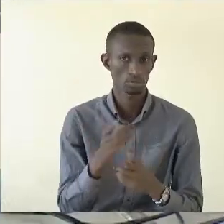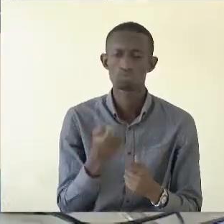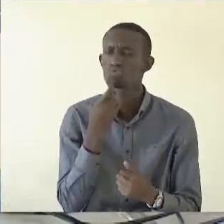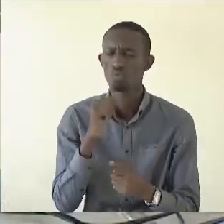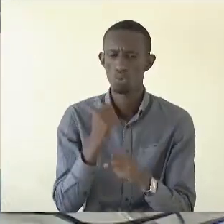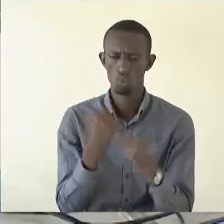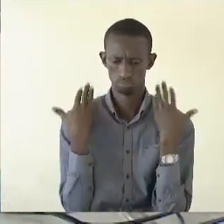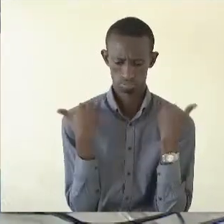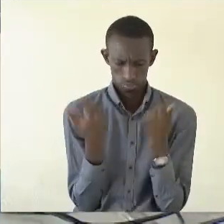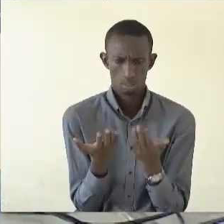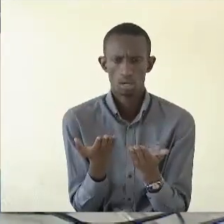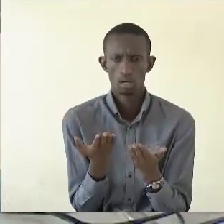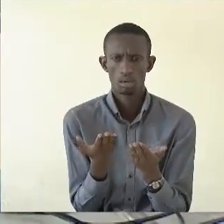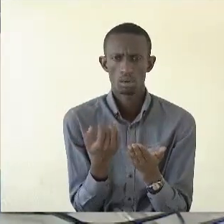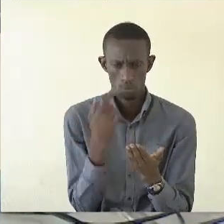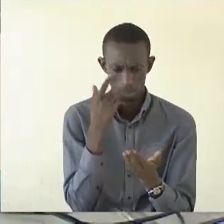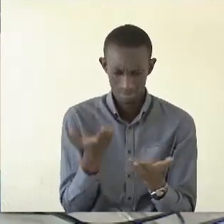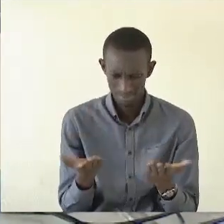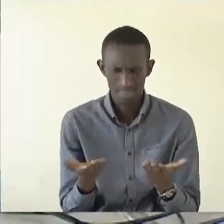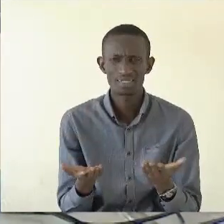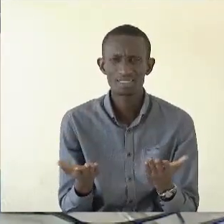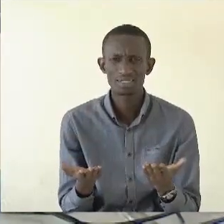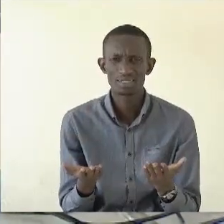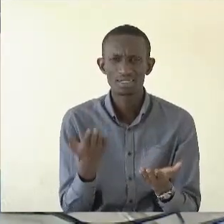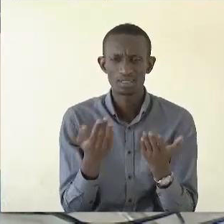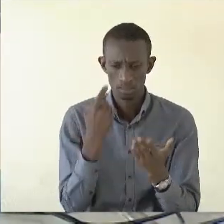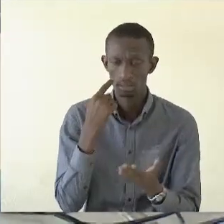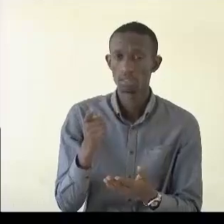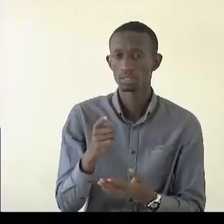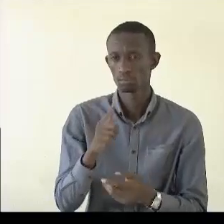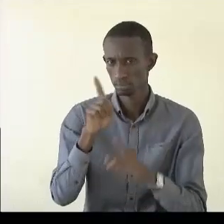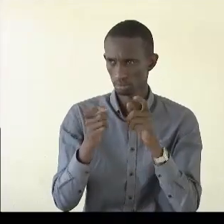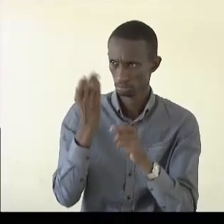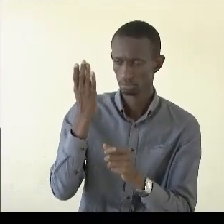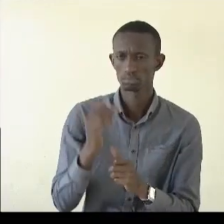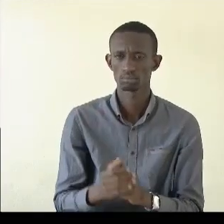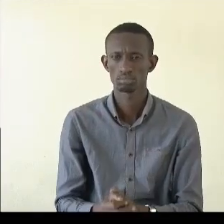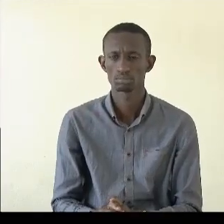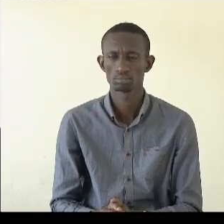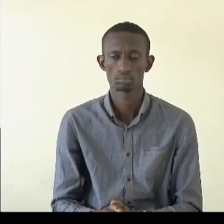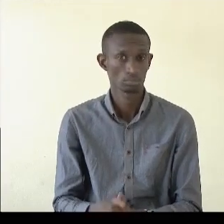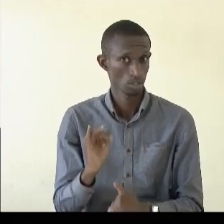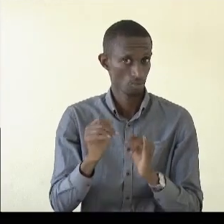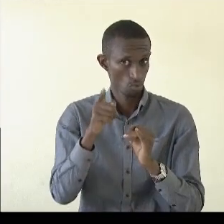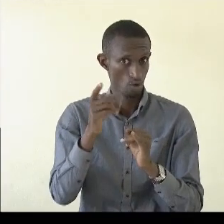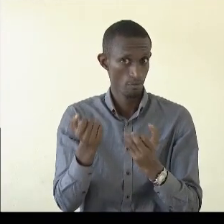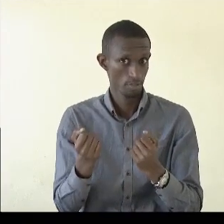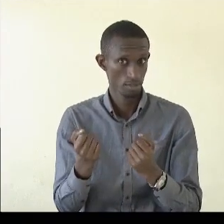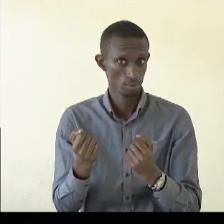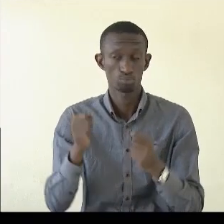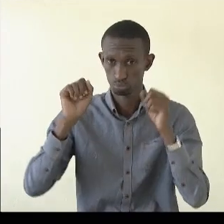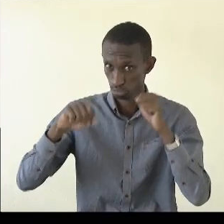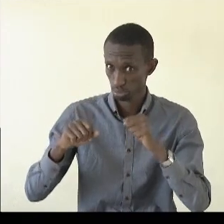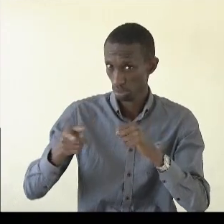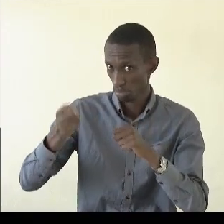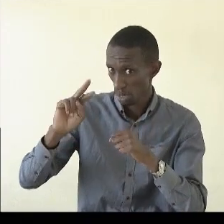assess yourself. And how do you assess yourself? Looking at the questions. If you are able to answer the questions,